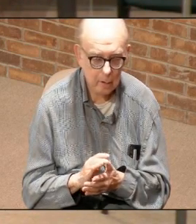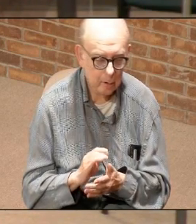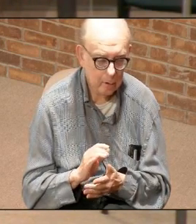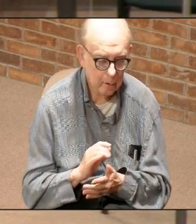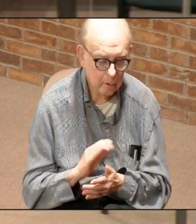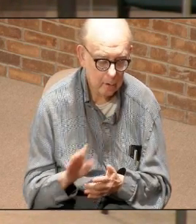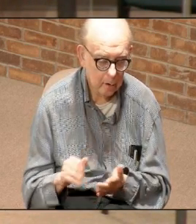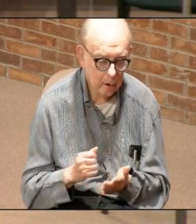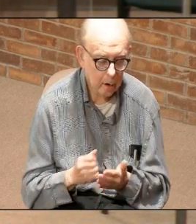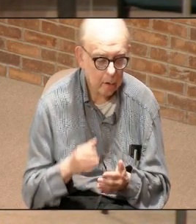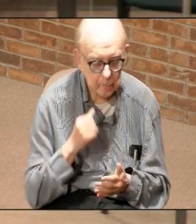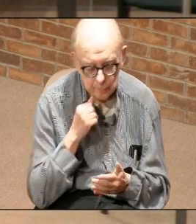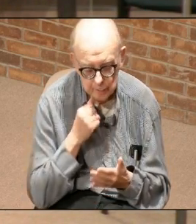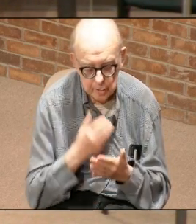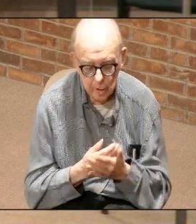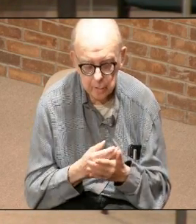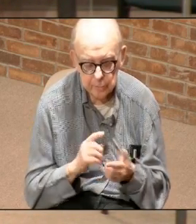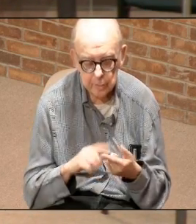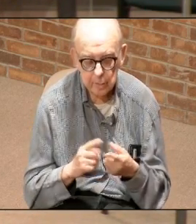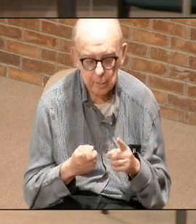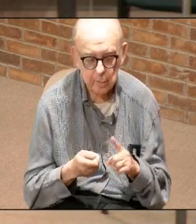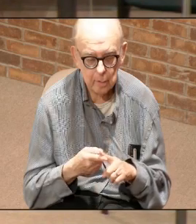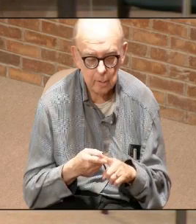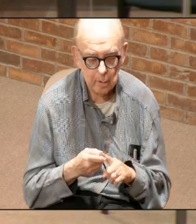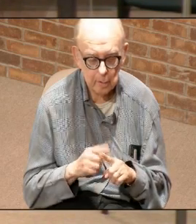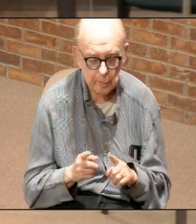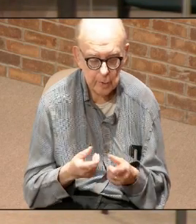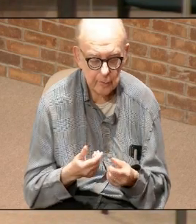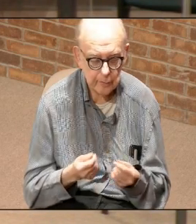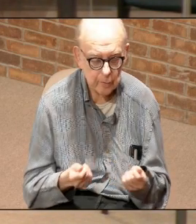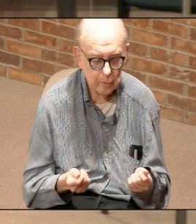All of her friends, but a few,